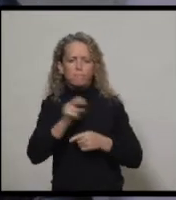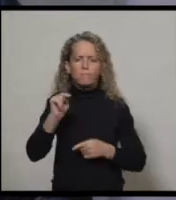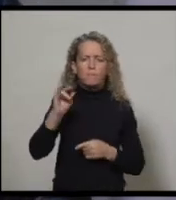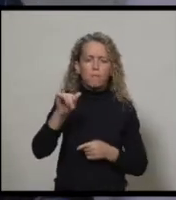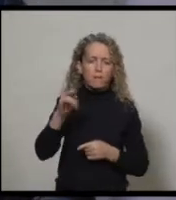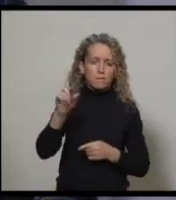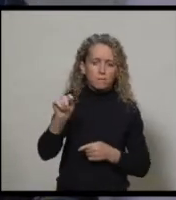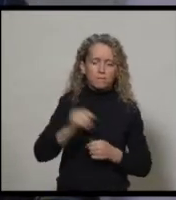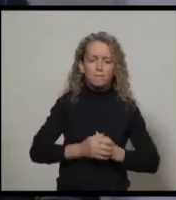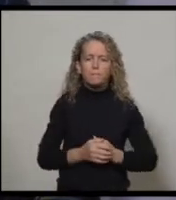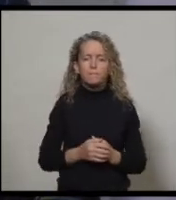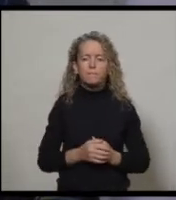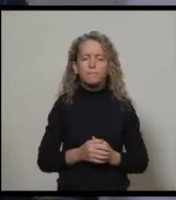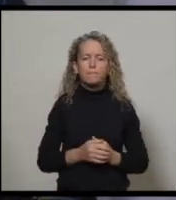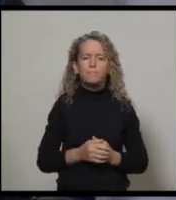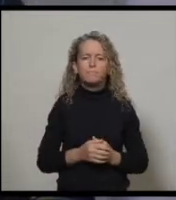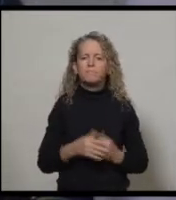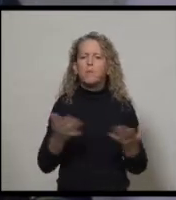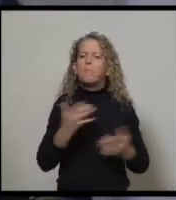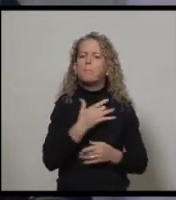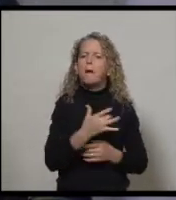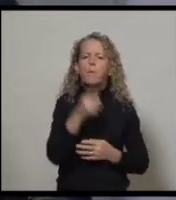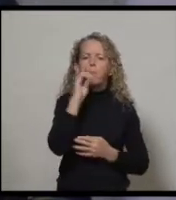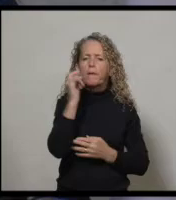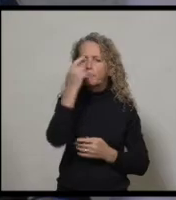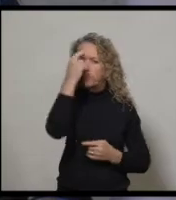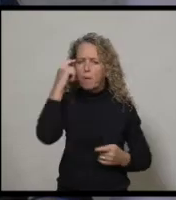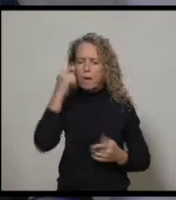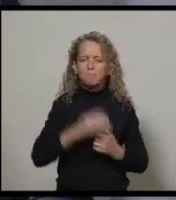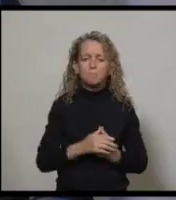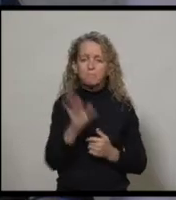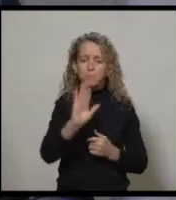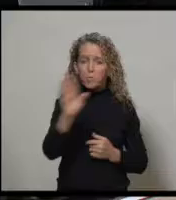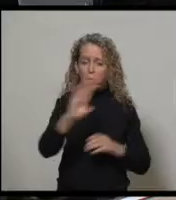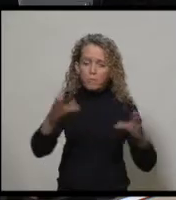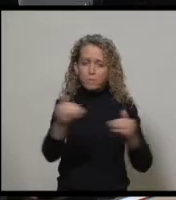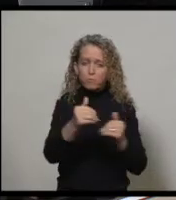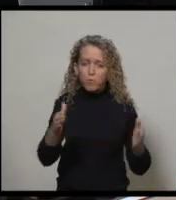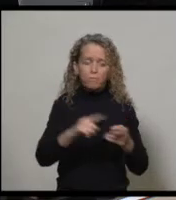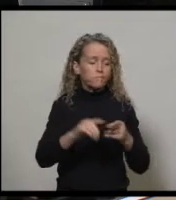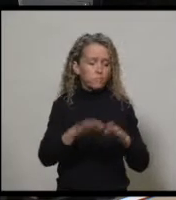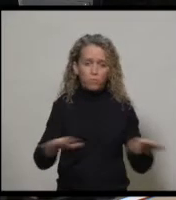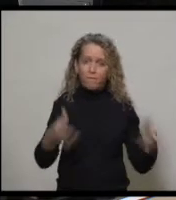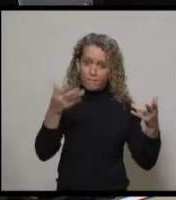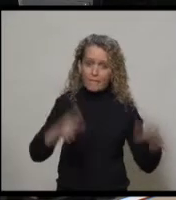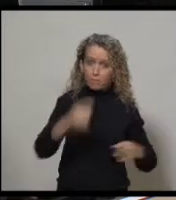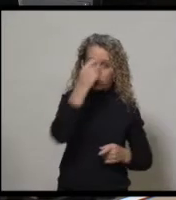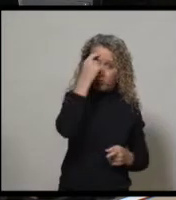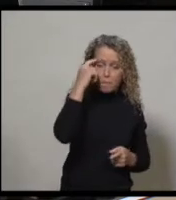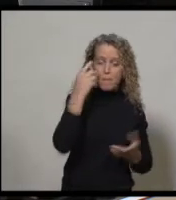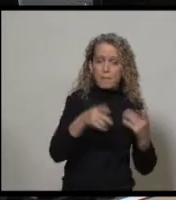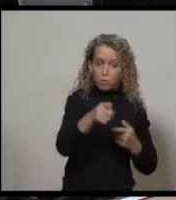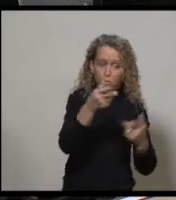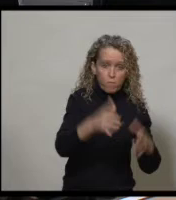So what are the common effects of trauma? So when you think about children in your classroom that you may know have experienced trauma or may not even know that they've experienced it. So